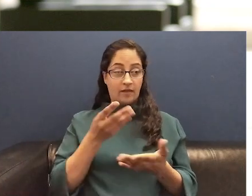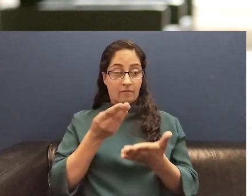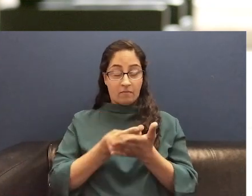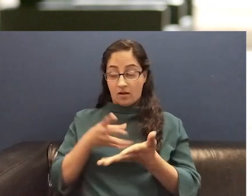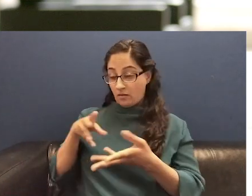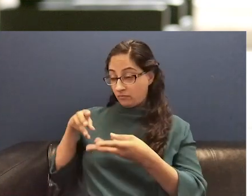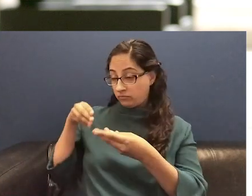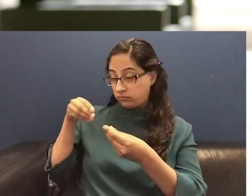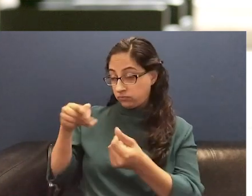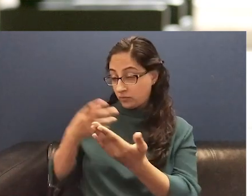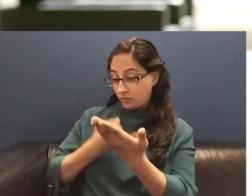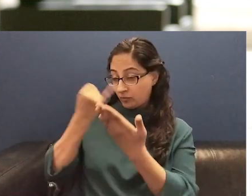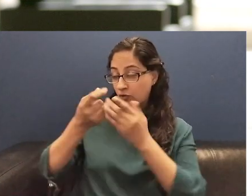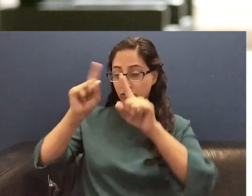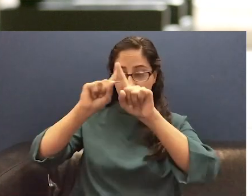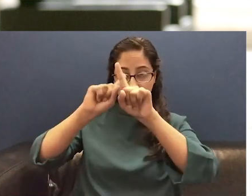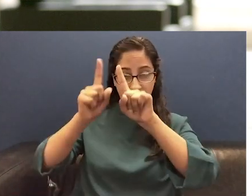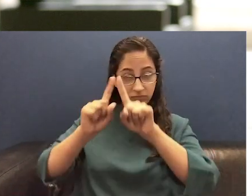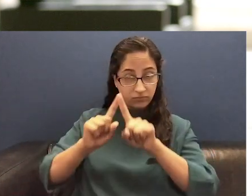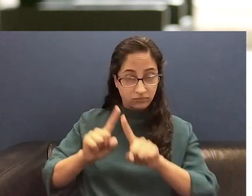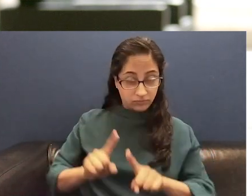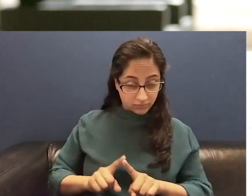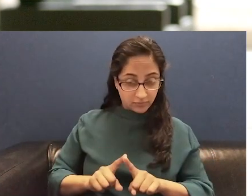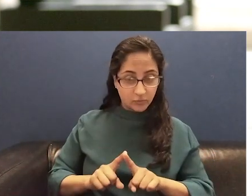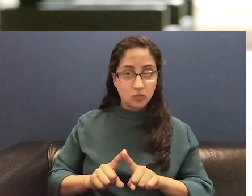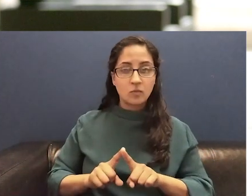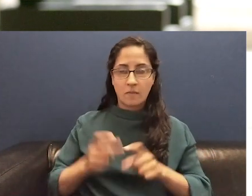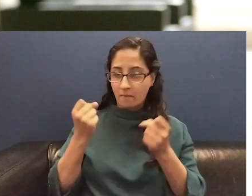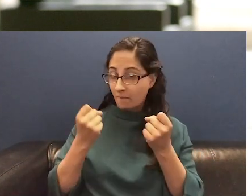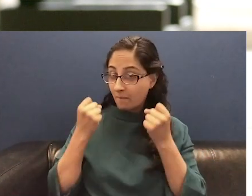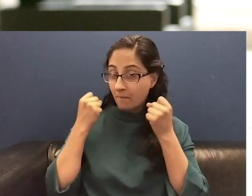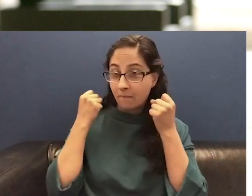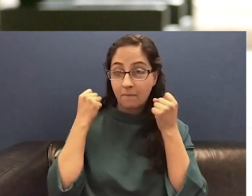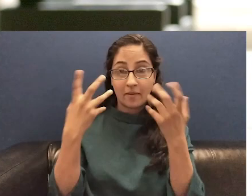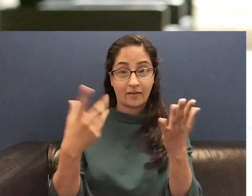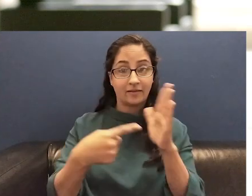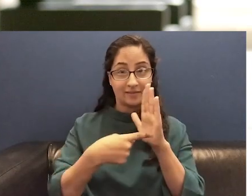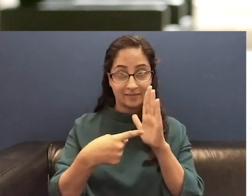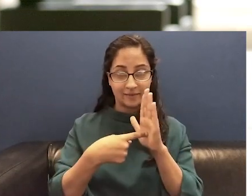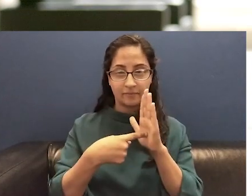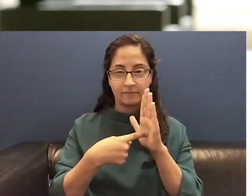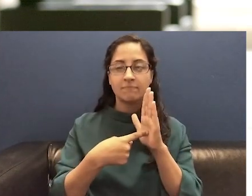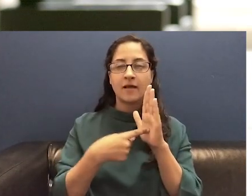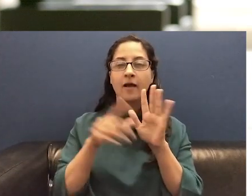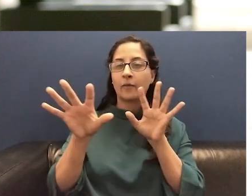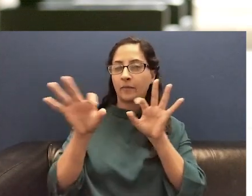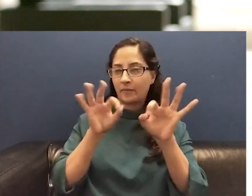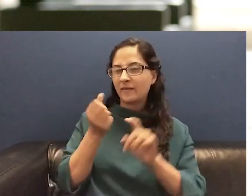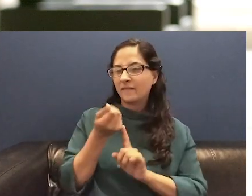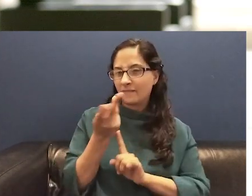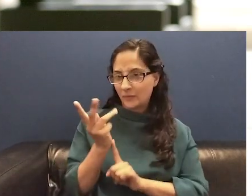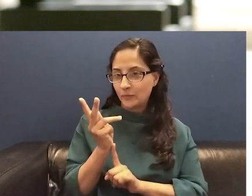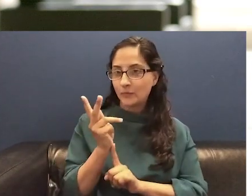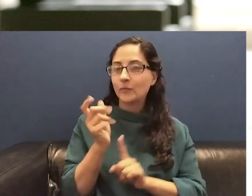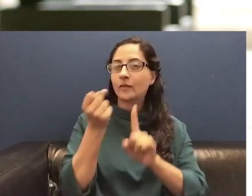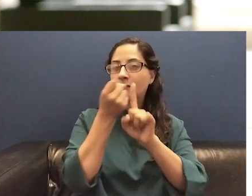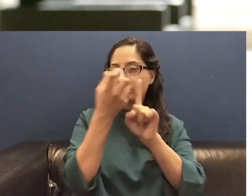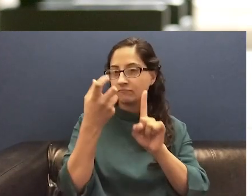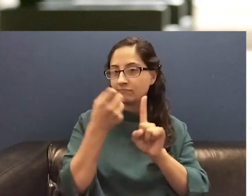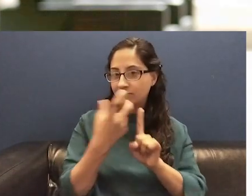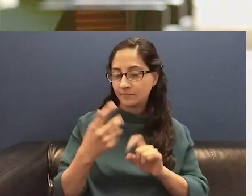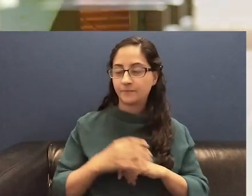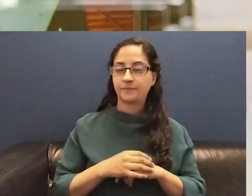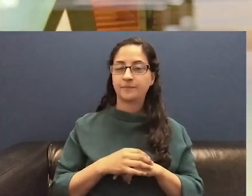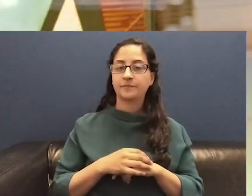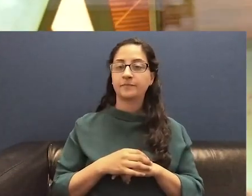about a few others over the course of our conversation. But let me just talk a bit about the work we've been doing in East Africa in education. I think those